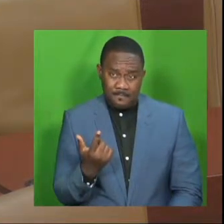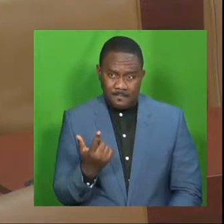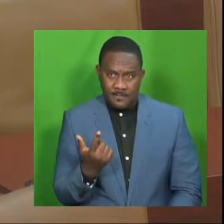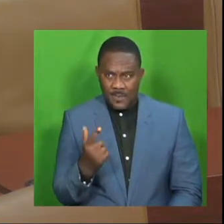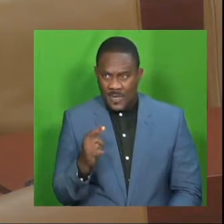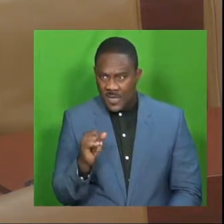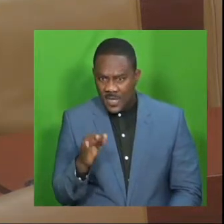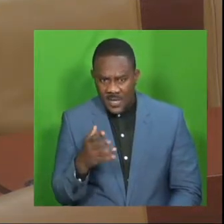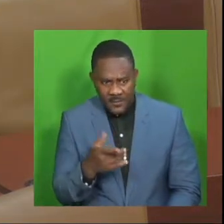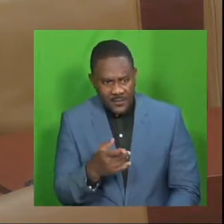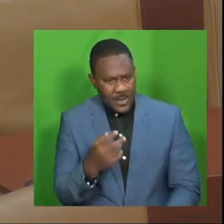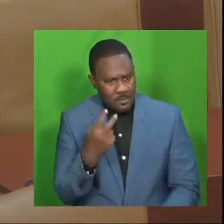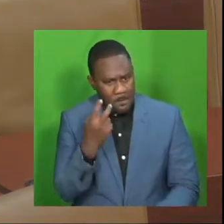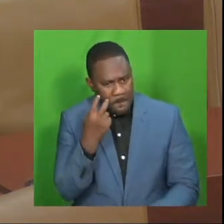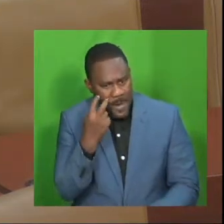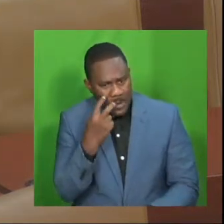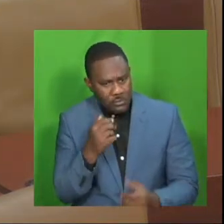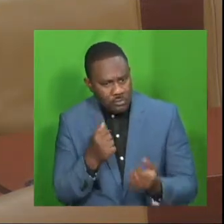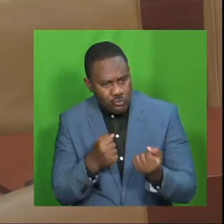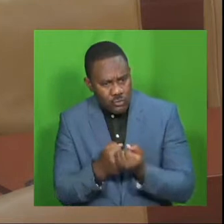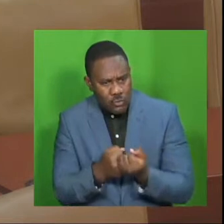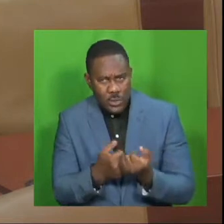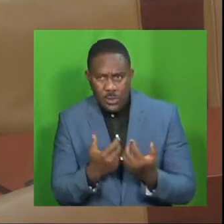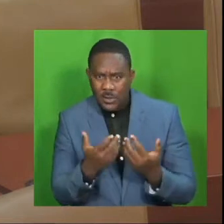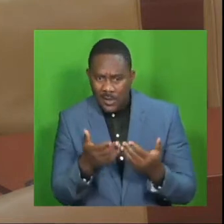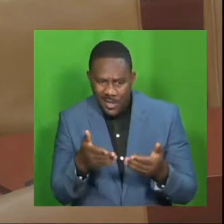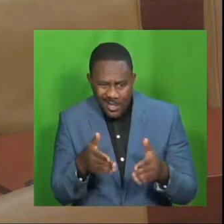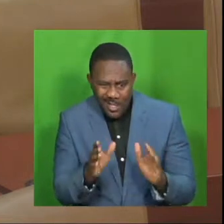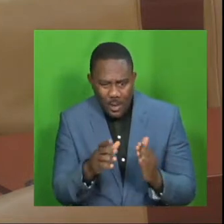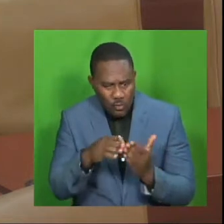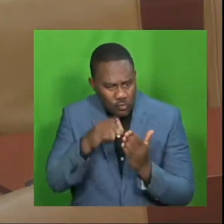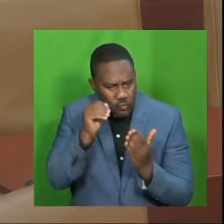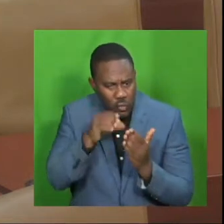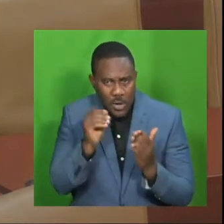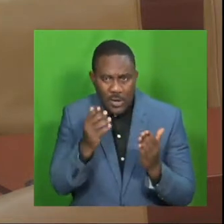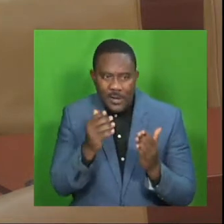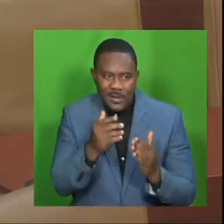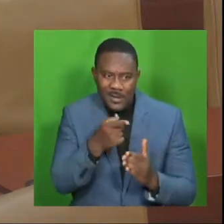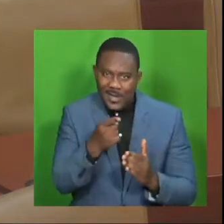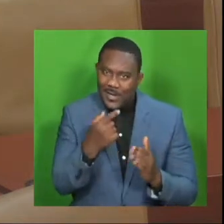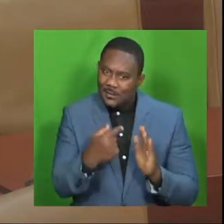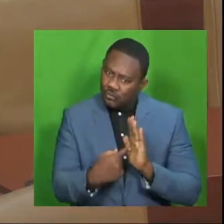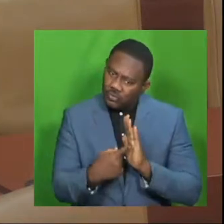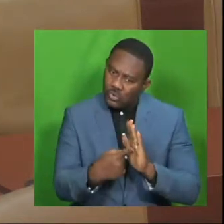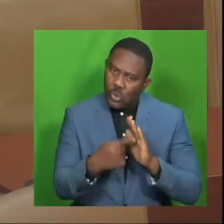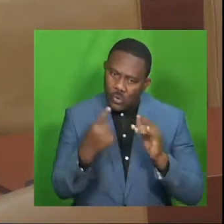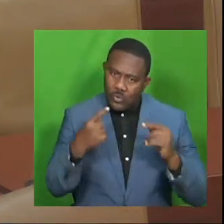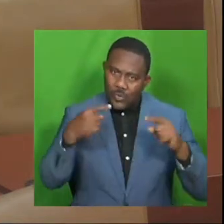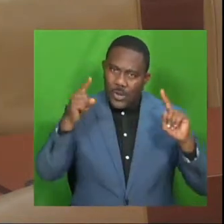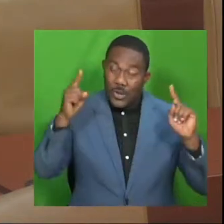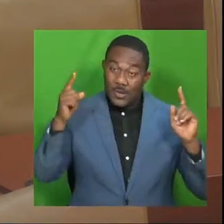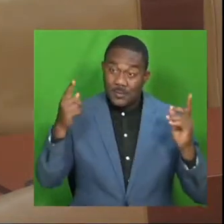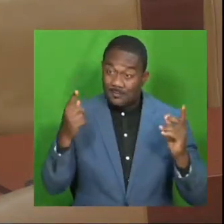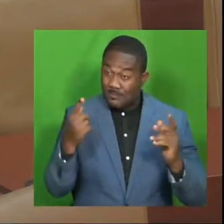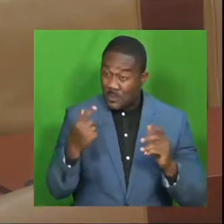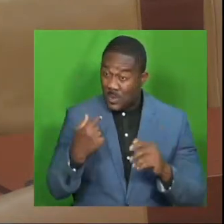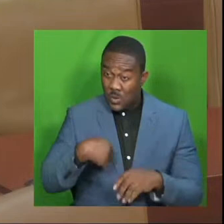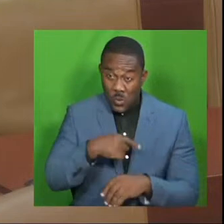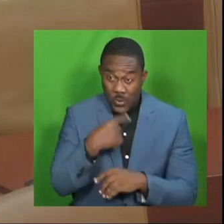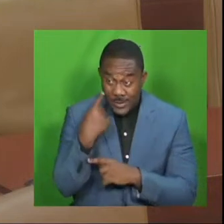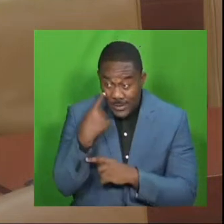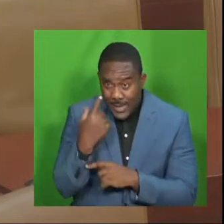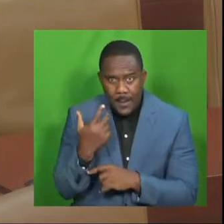empowered and they are given the opportunity to learn, they exhibit it. We see a lot of them by